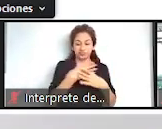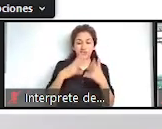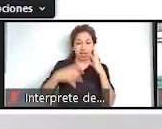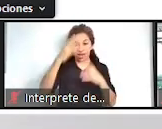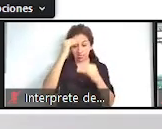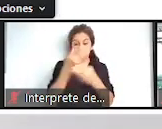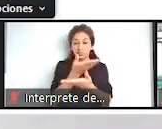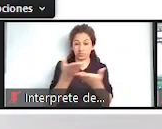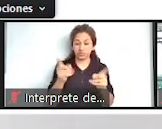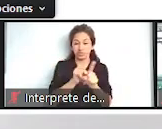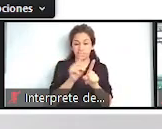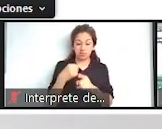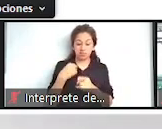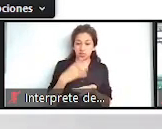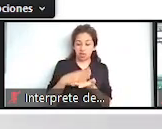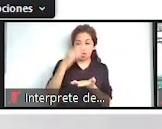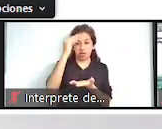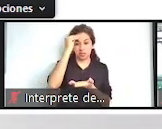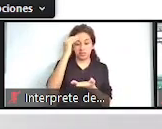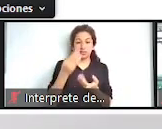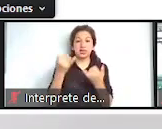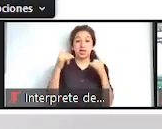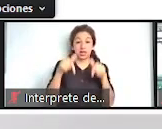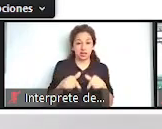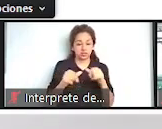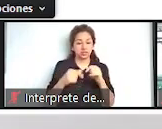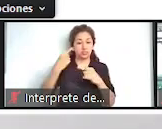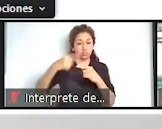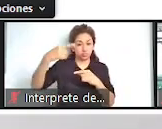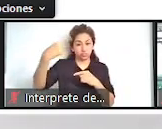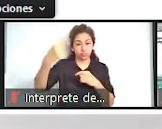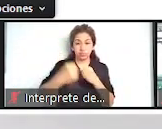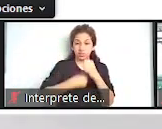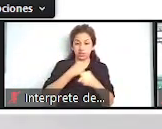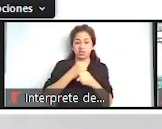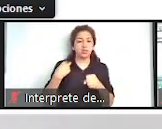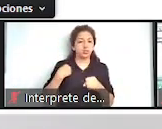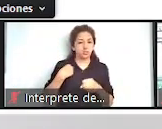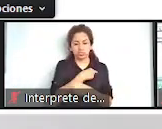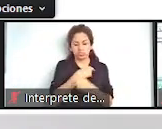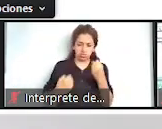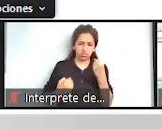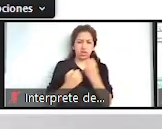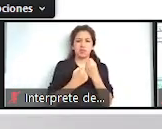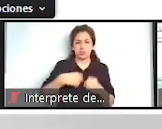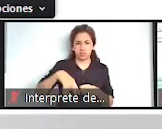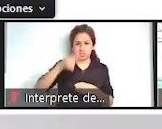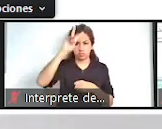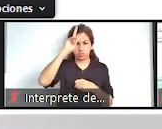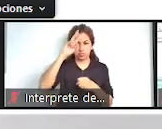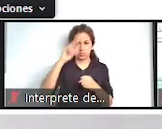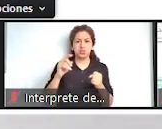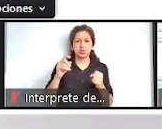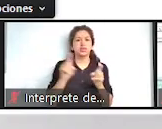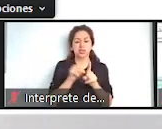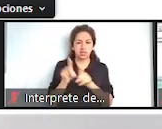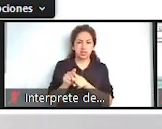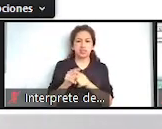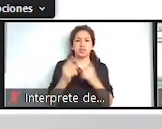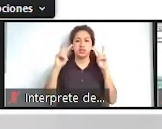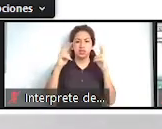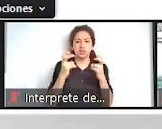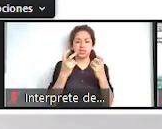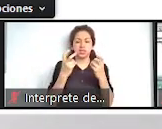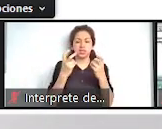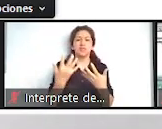you in the next few years the united kingdom will stay here and support the peru in different